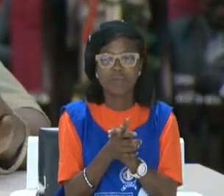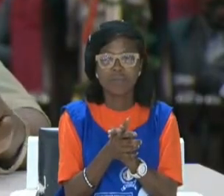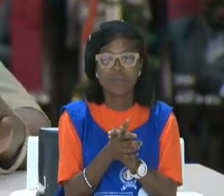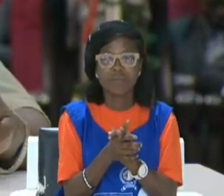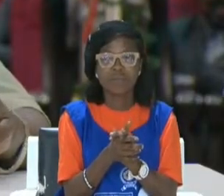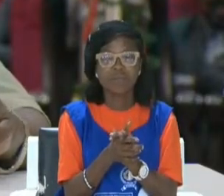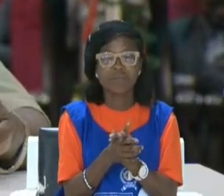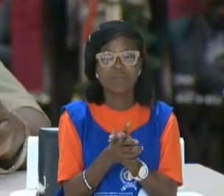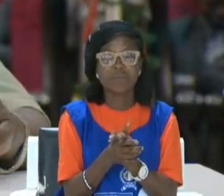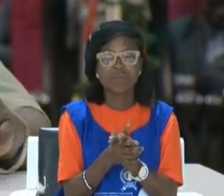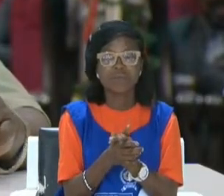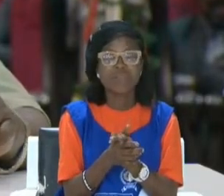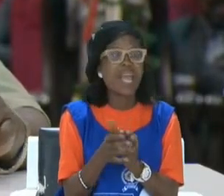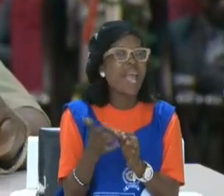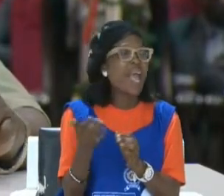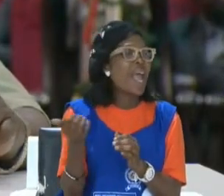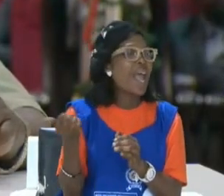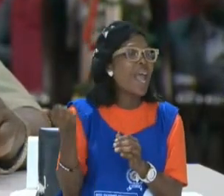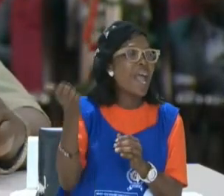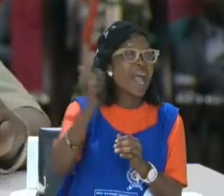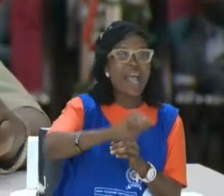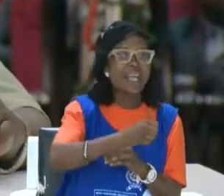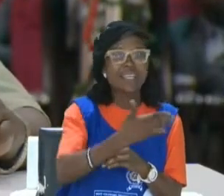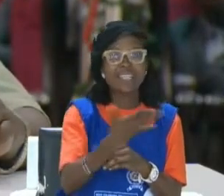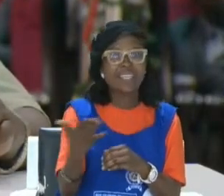anything called darkness